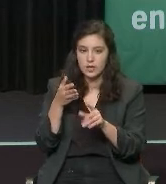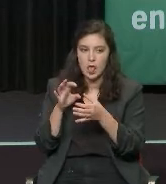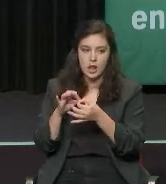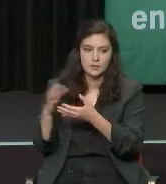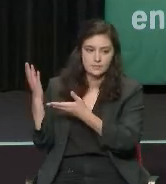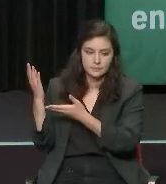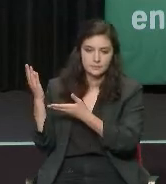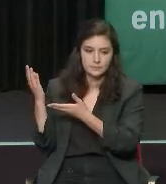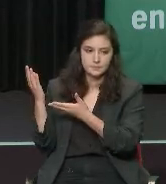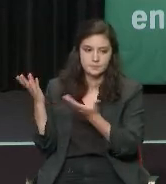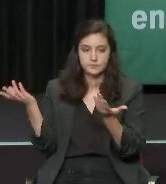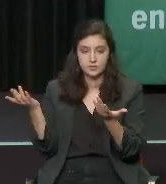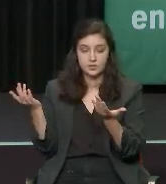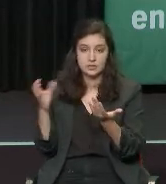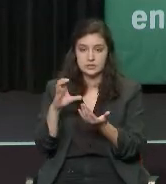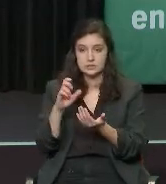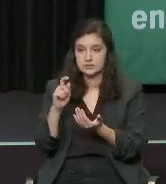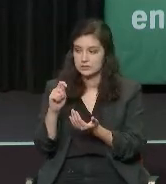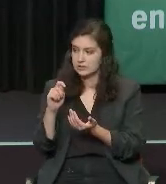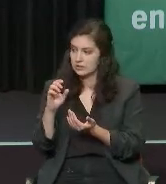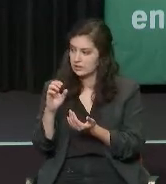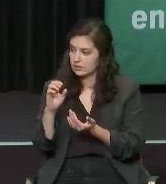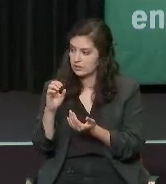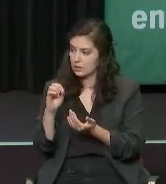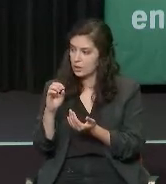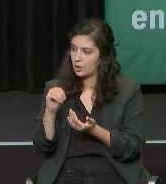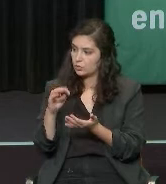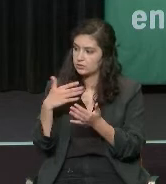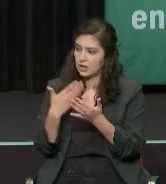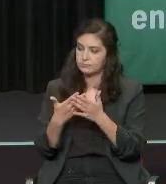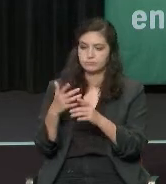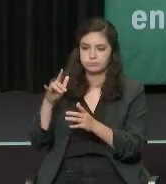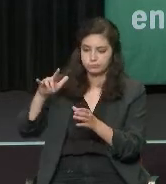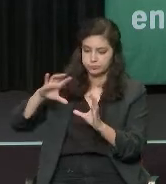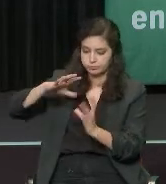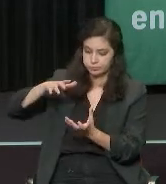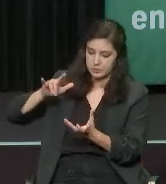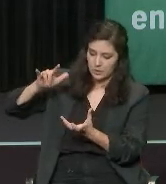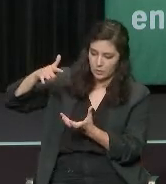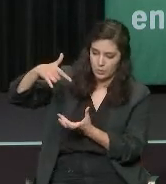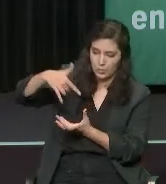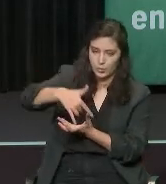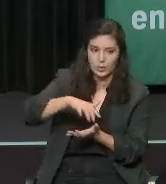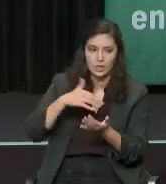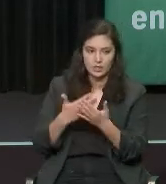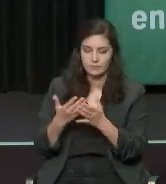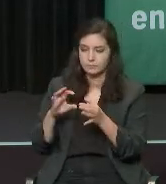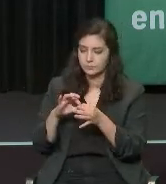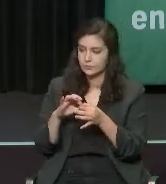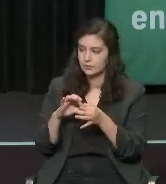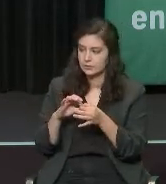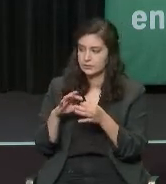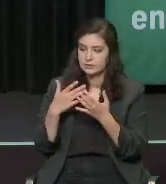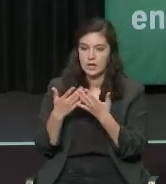forest management. So CEOS is the Committee on Earth Observation Satellites. The CEOS funding is always bottom-up through